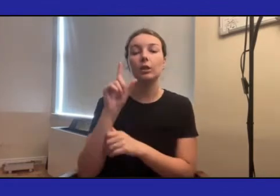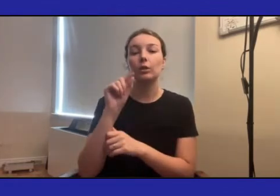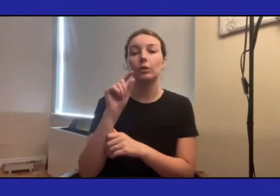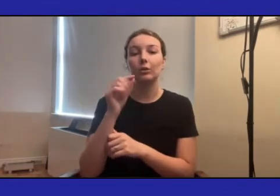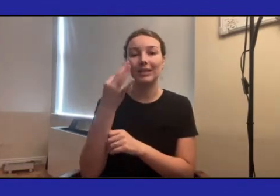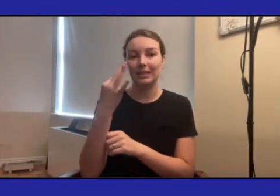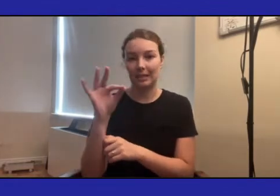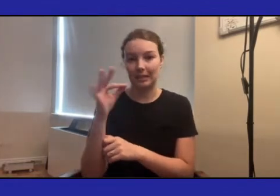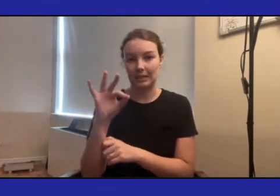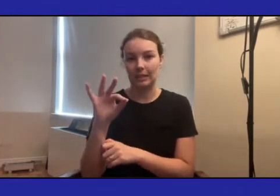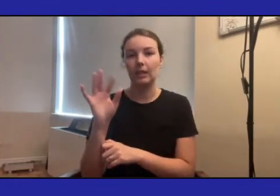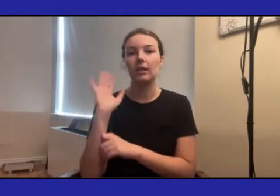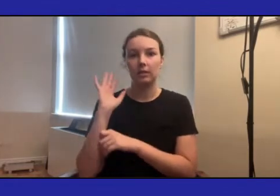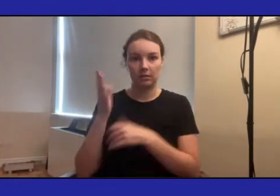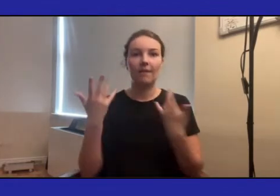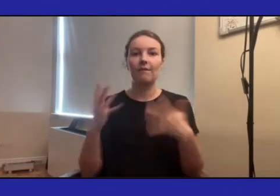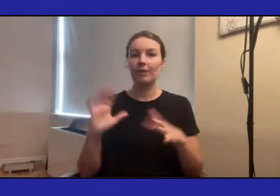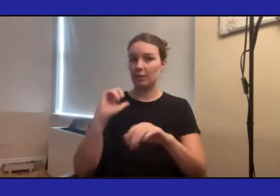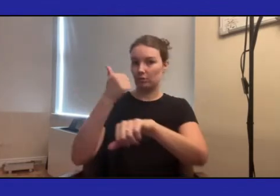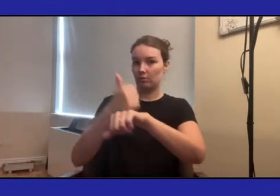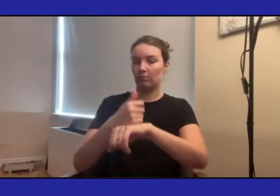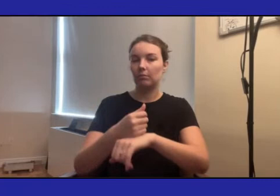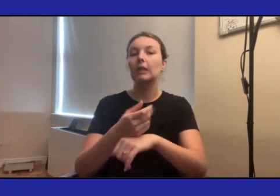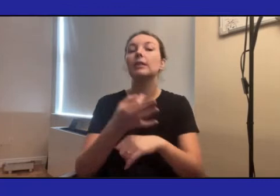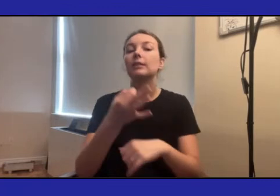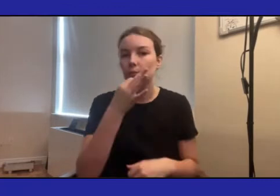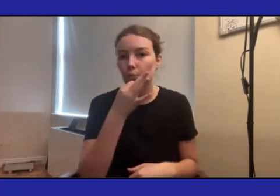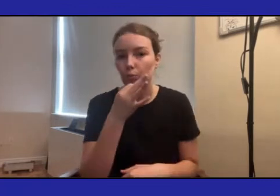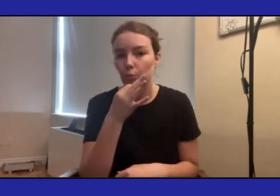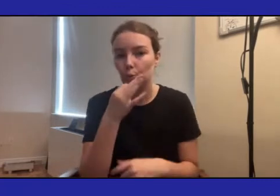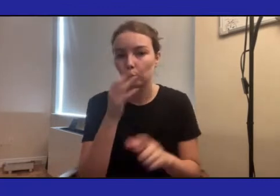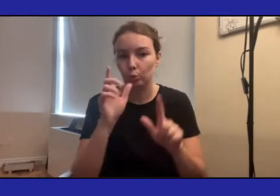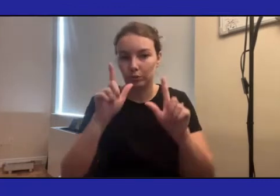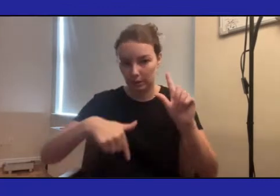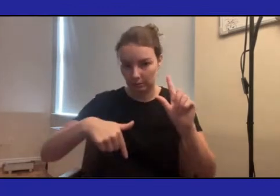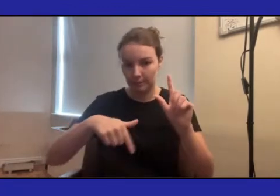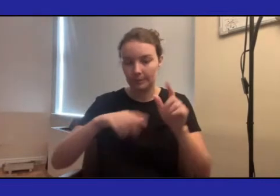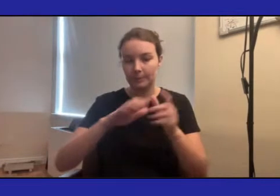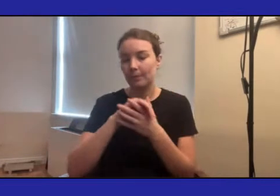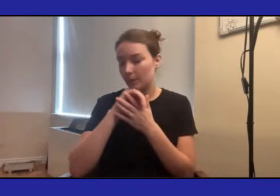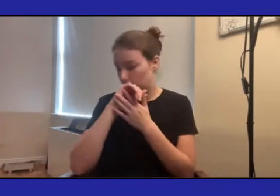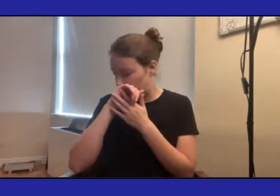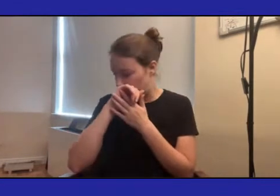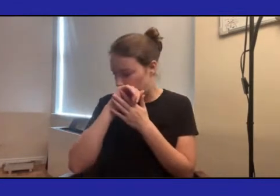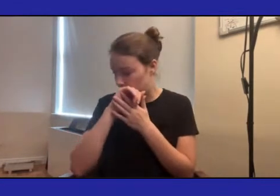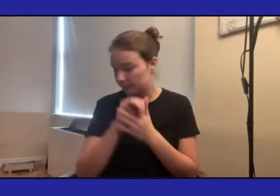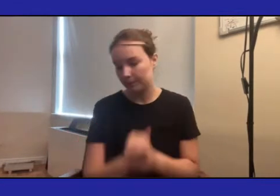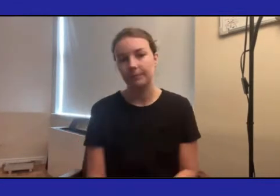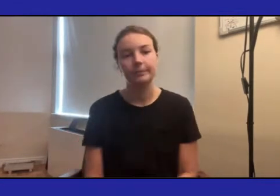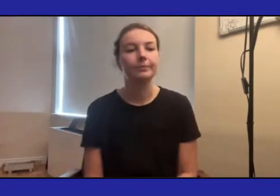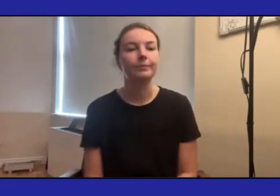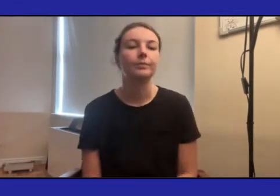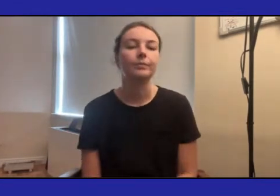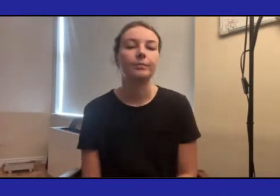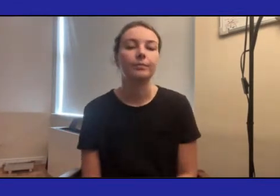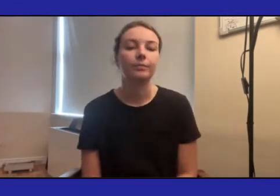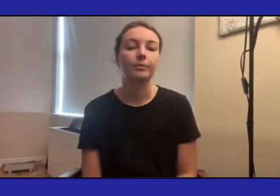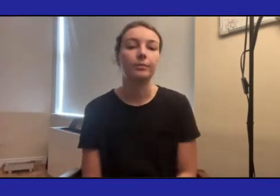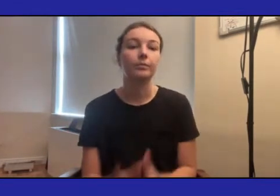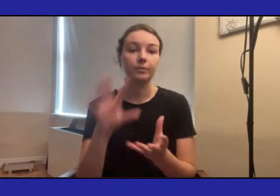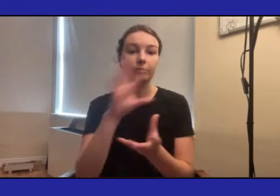year. The utilization for the contracts we have, you can see in the table. The total pool of $30 million were